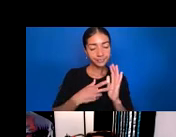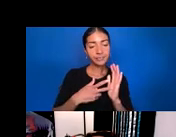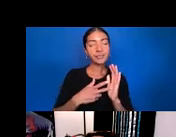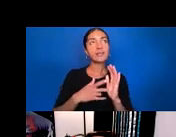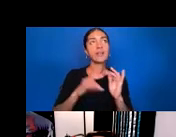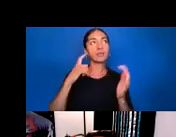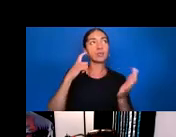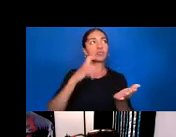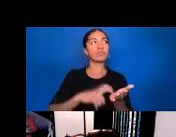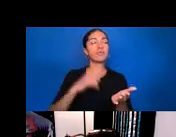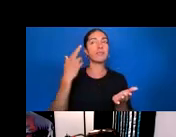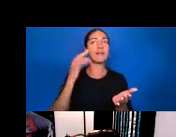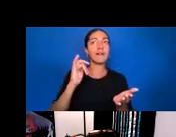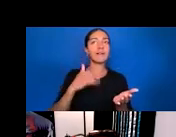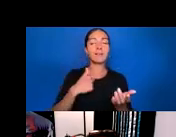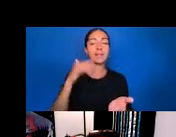we're feeling.